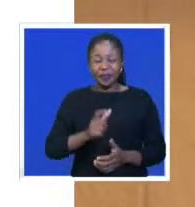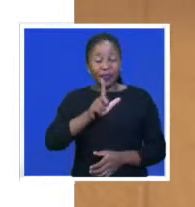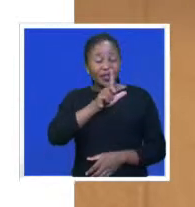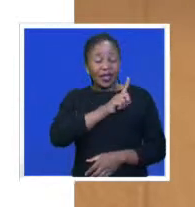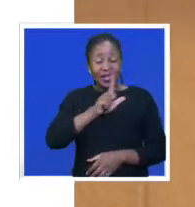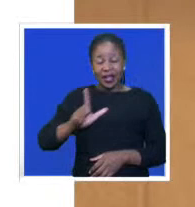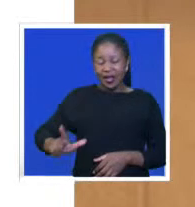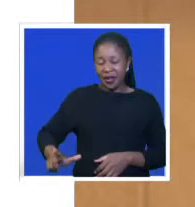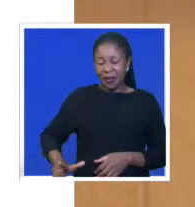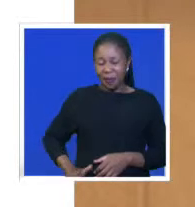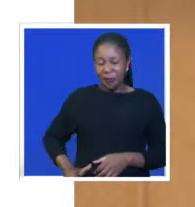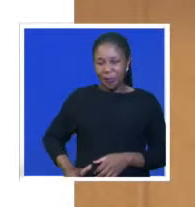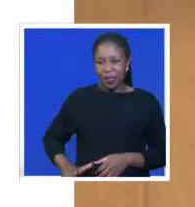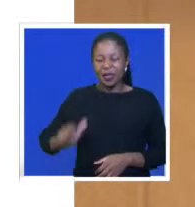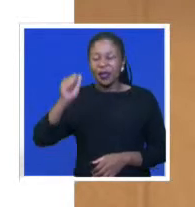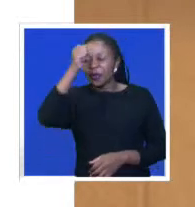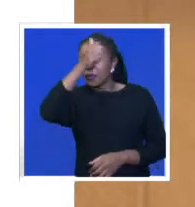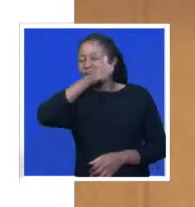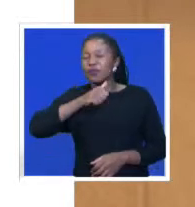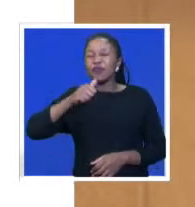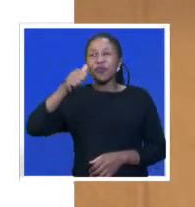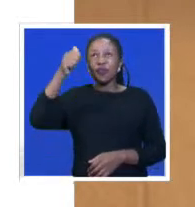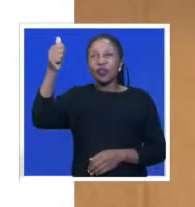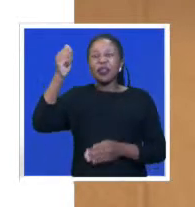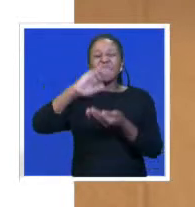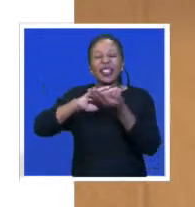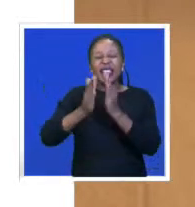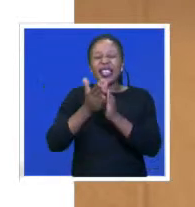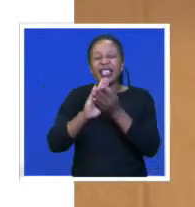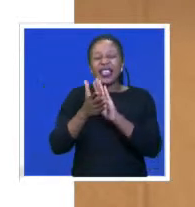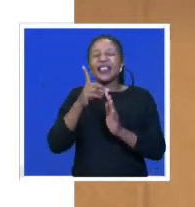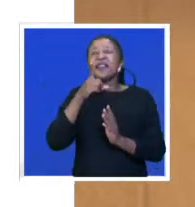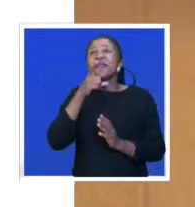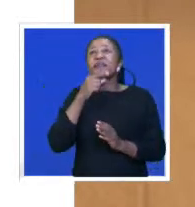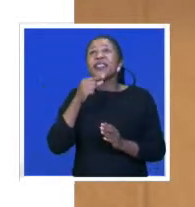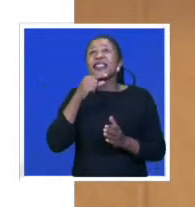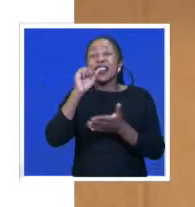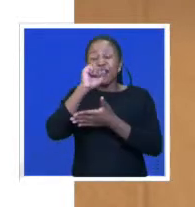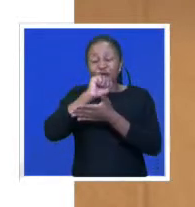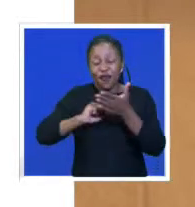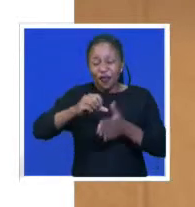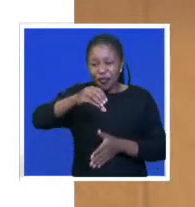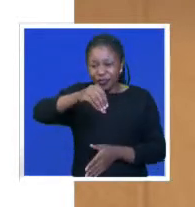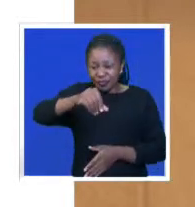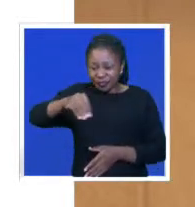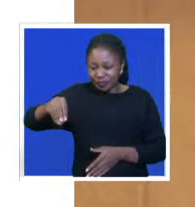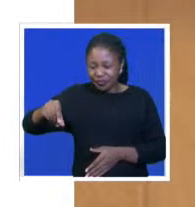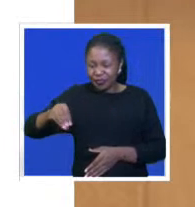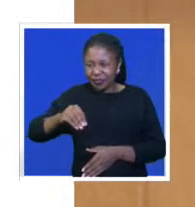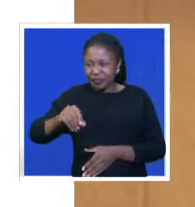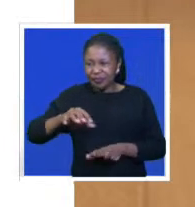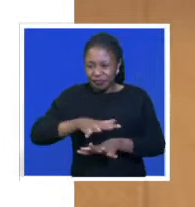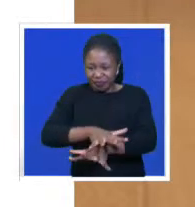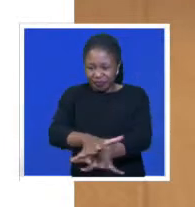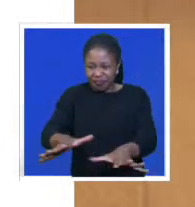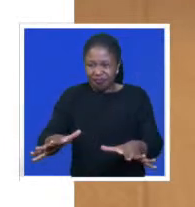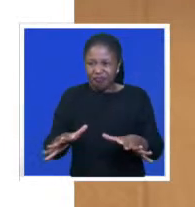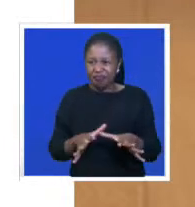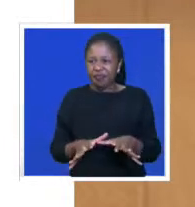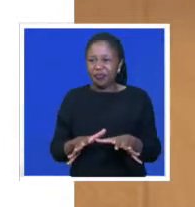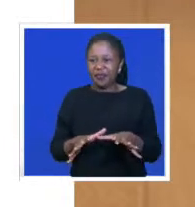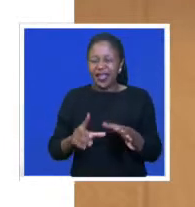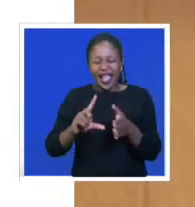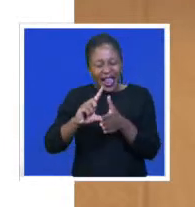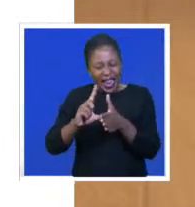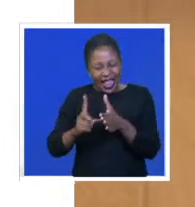God formed man of dust from the ground and breathed into his nostrils